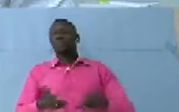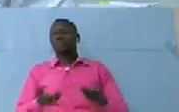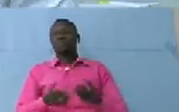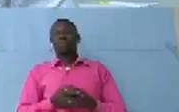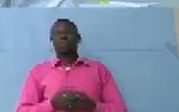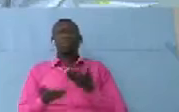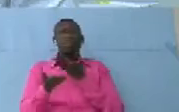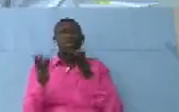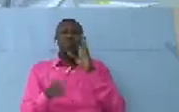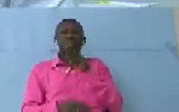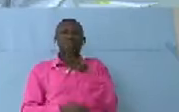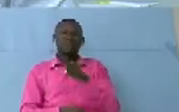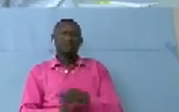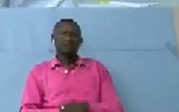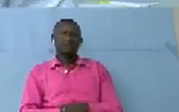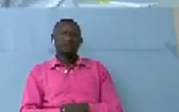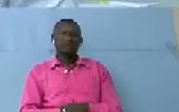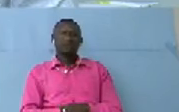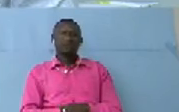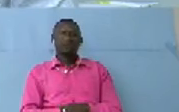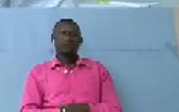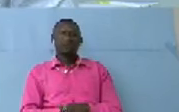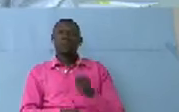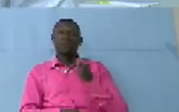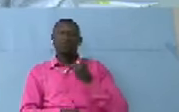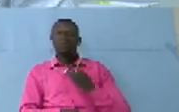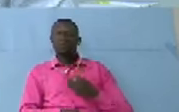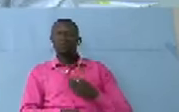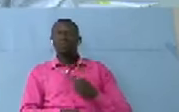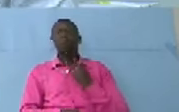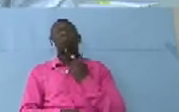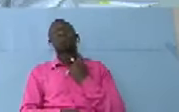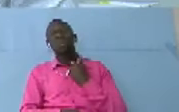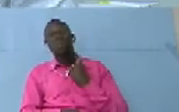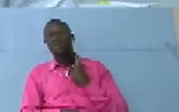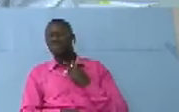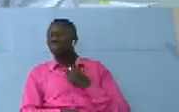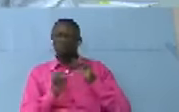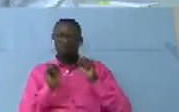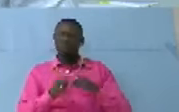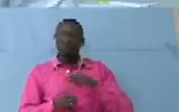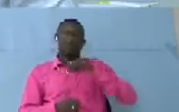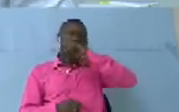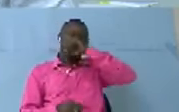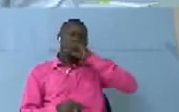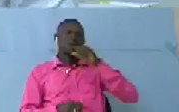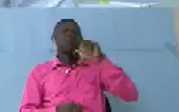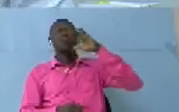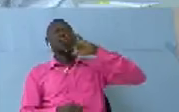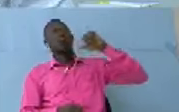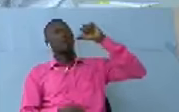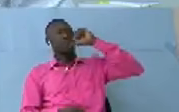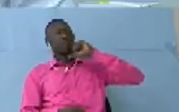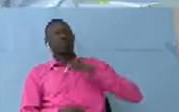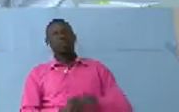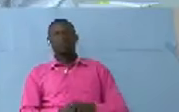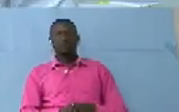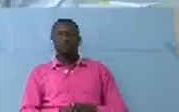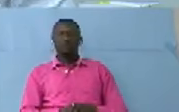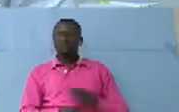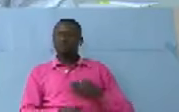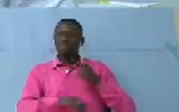that? Okay, can you hear that? Mindo banna manning. Because I was thirsty and unable to drink. So atrang blood yambo barna ye loka wonka